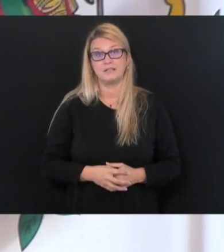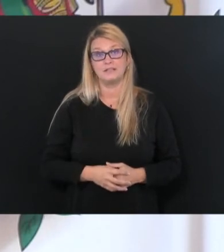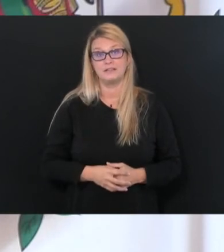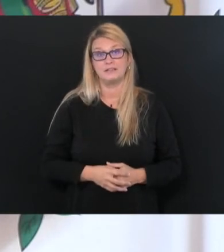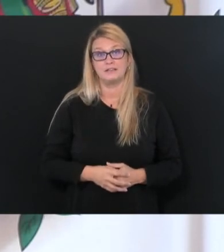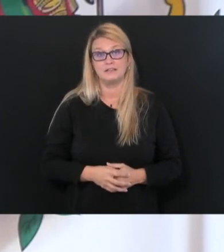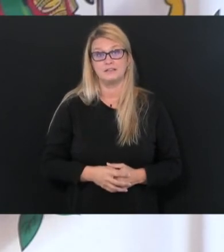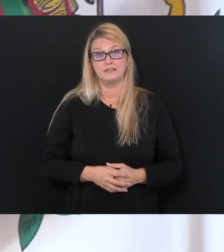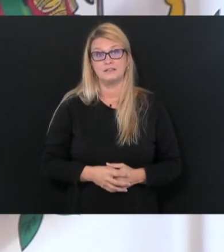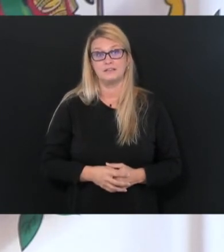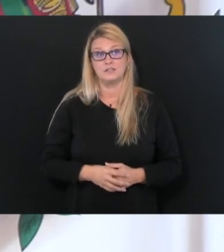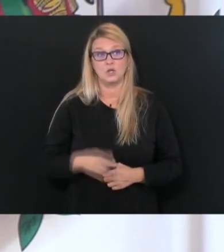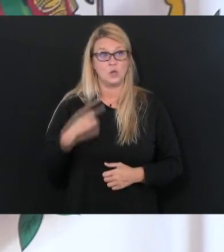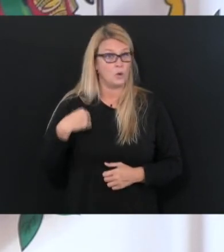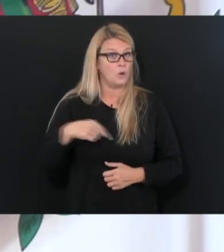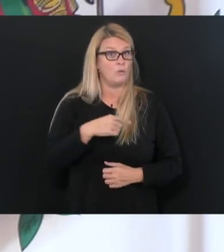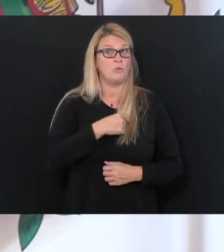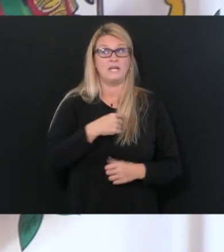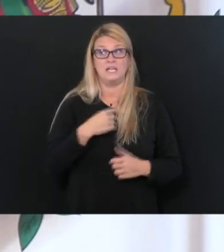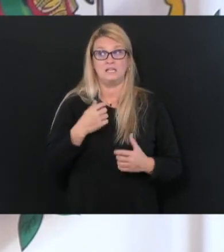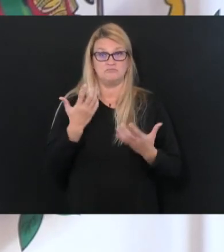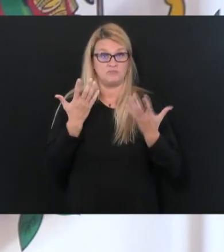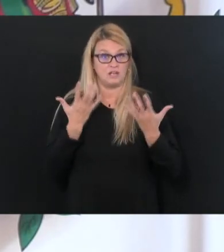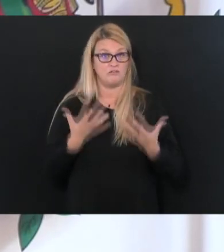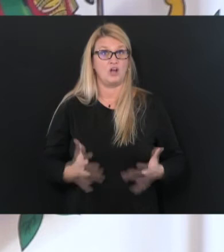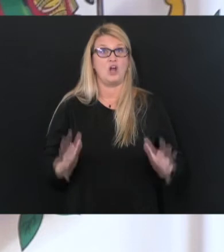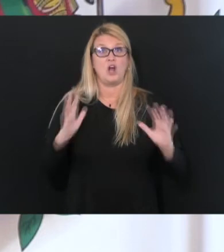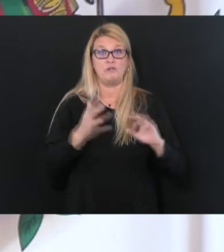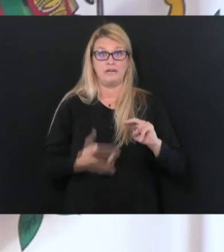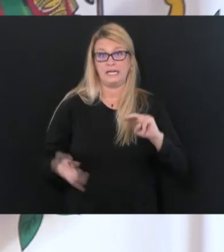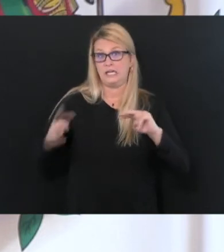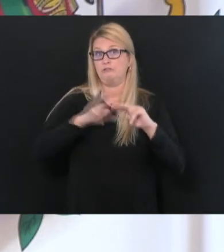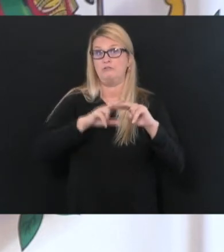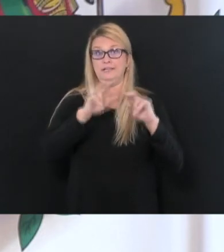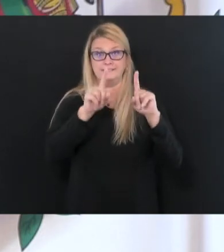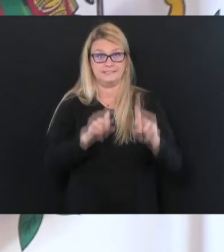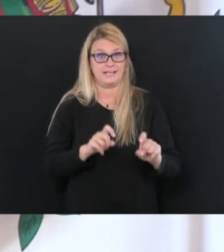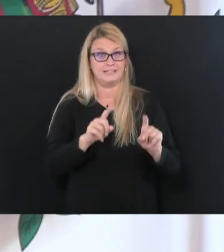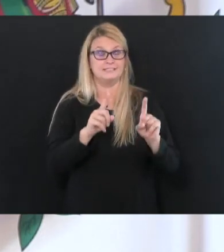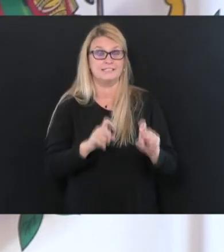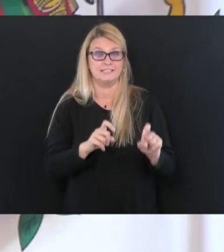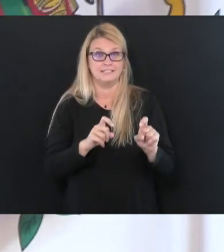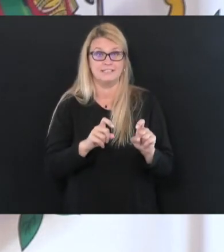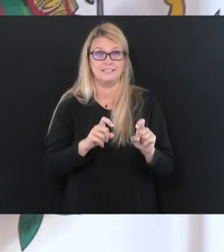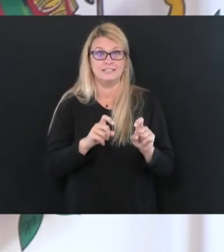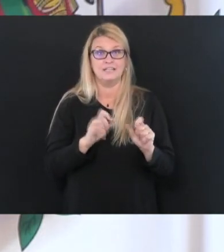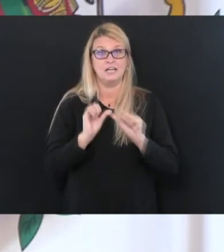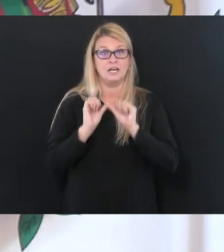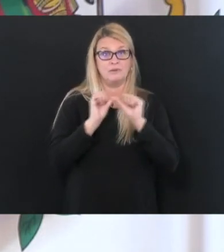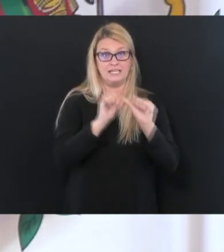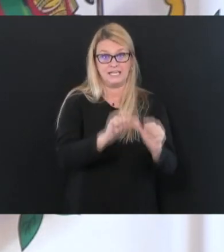we've dramatically, amped up our testing, and we continue to try to